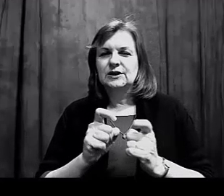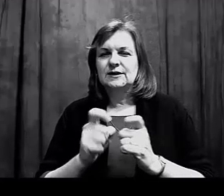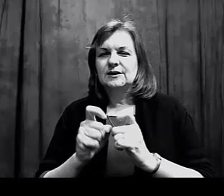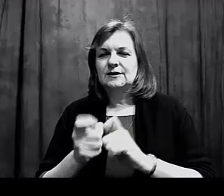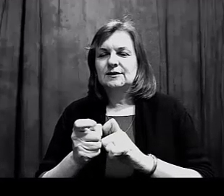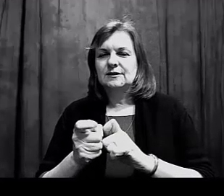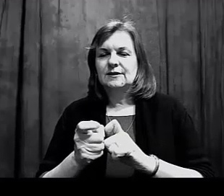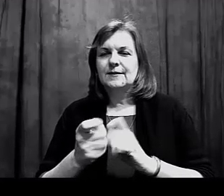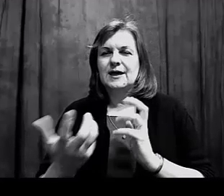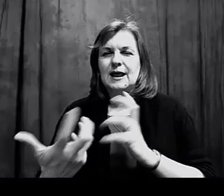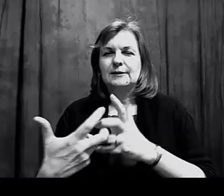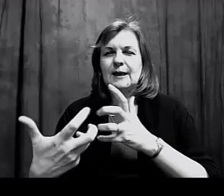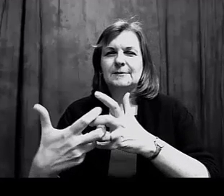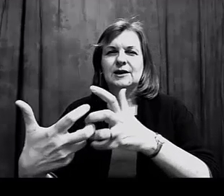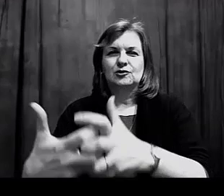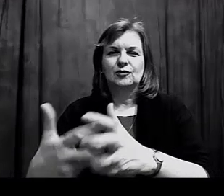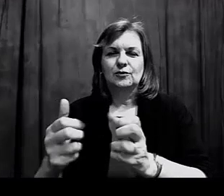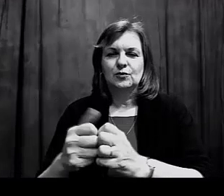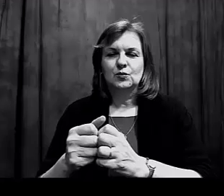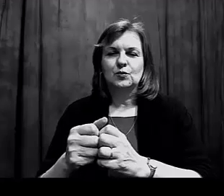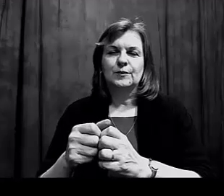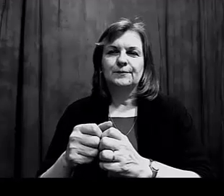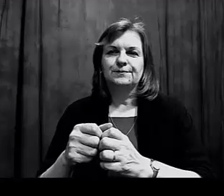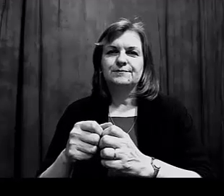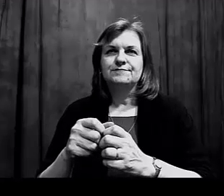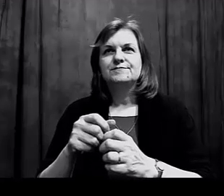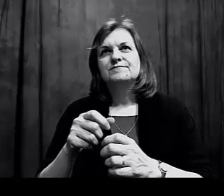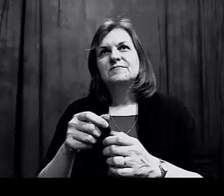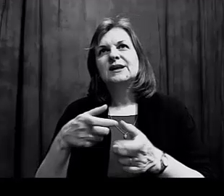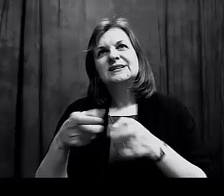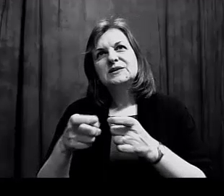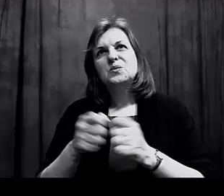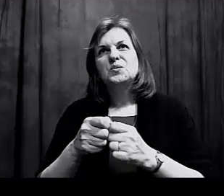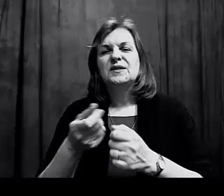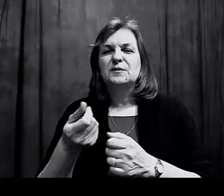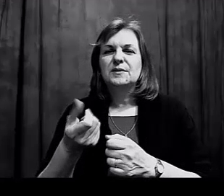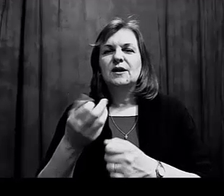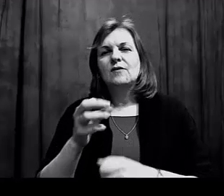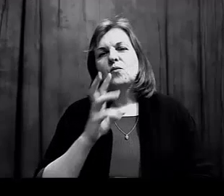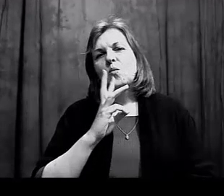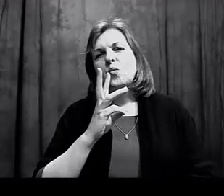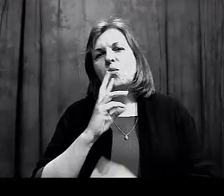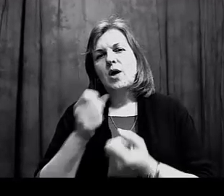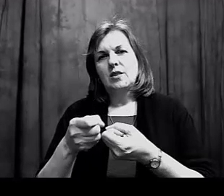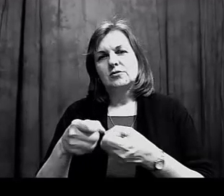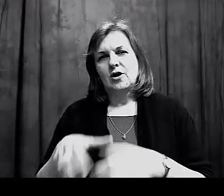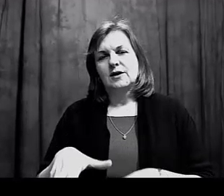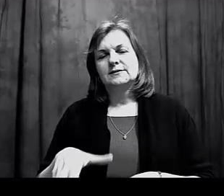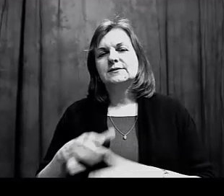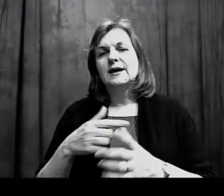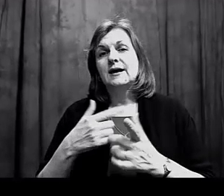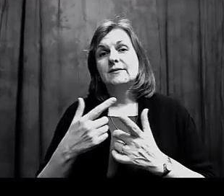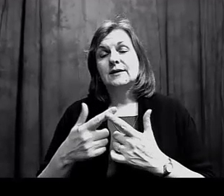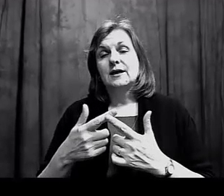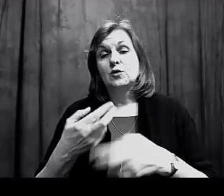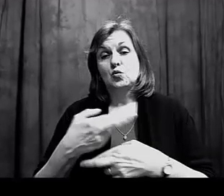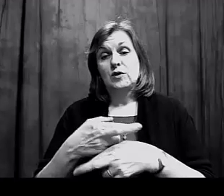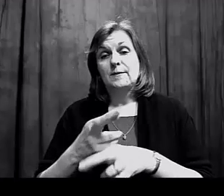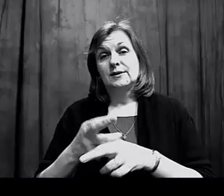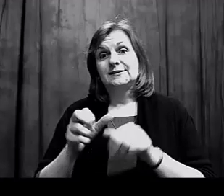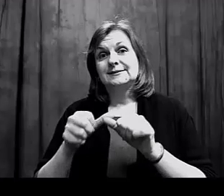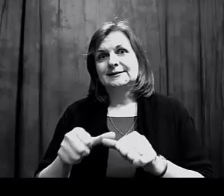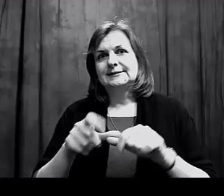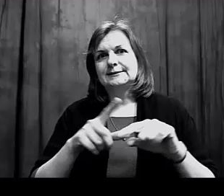adaptations, including an ability to deal with water loss a little bit, and this idea that